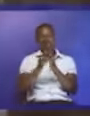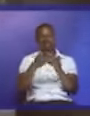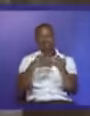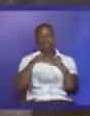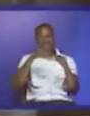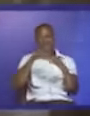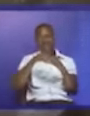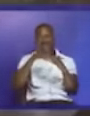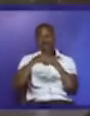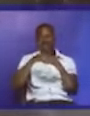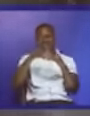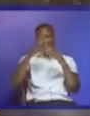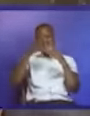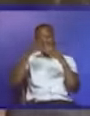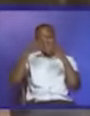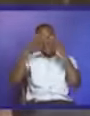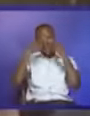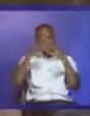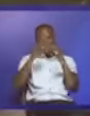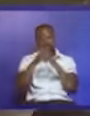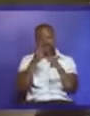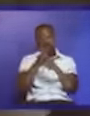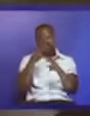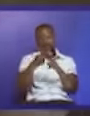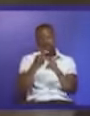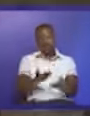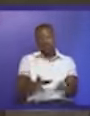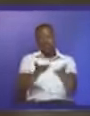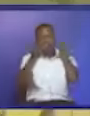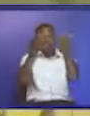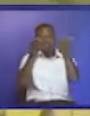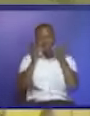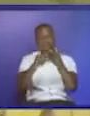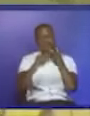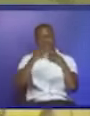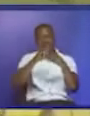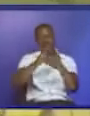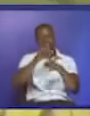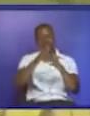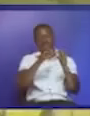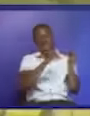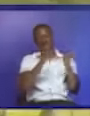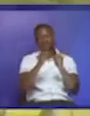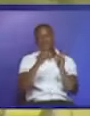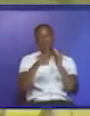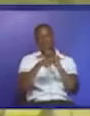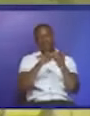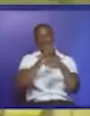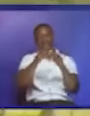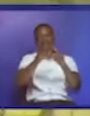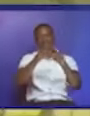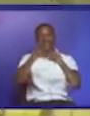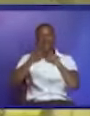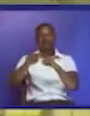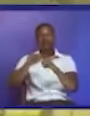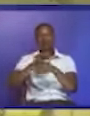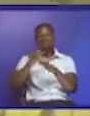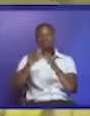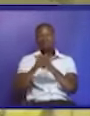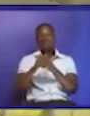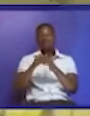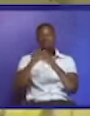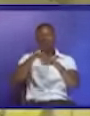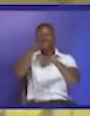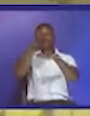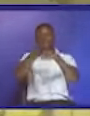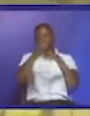is, and yet he submitted his name in all its power and diversity. He submitted to the authority of